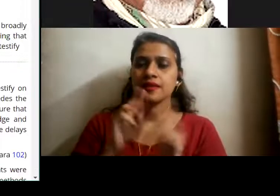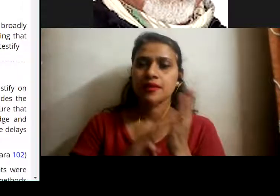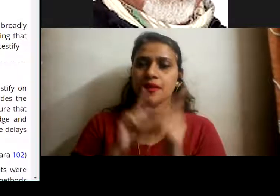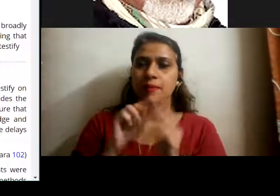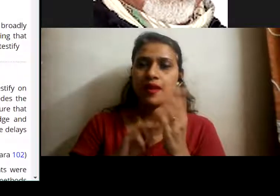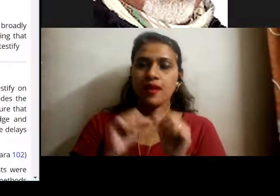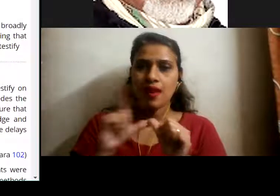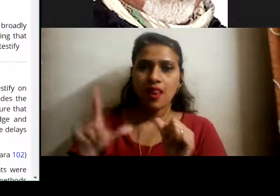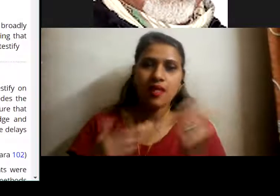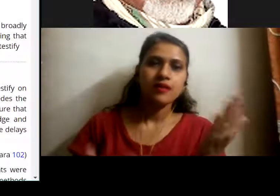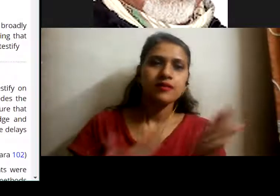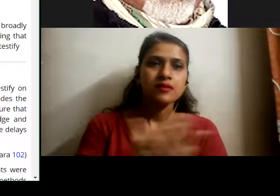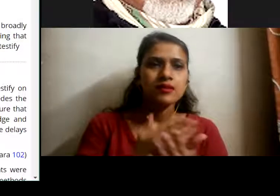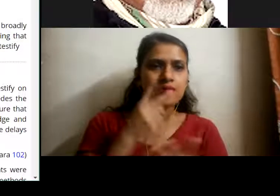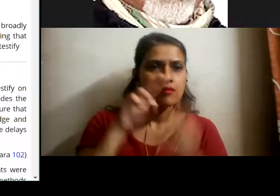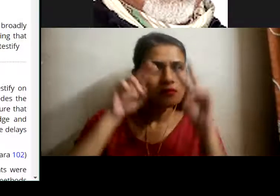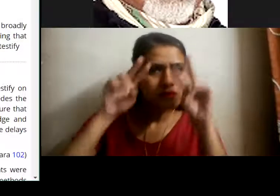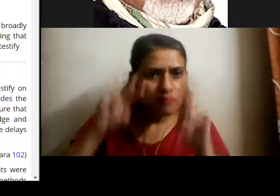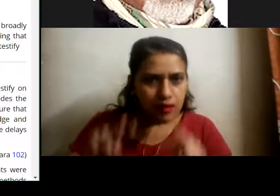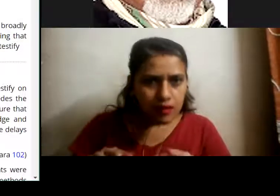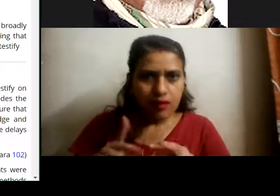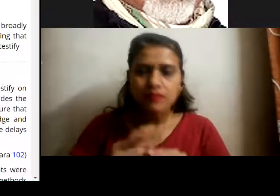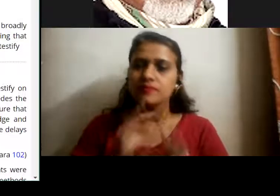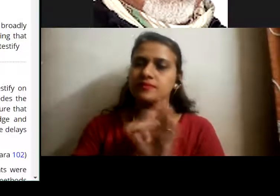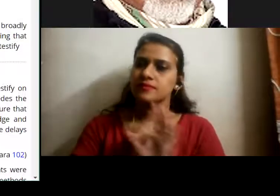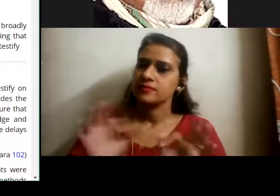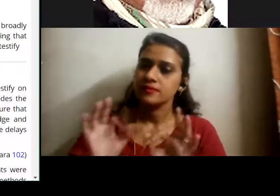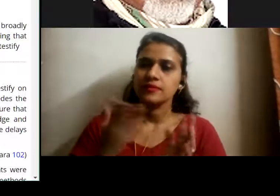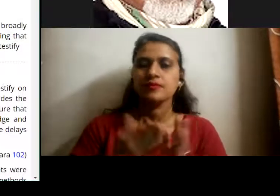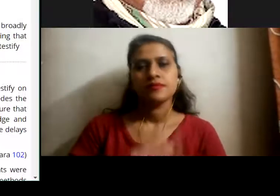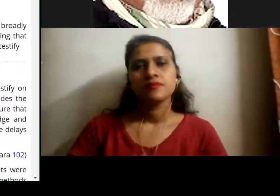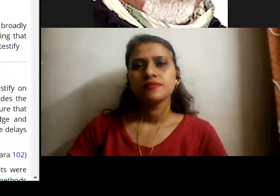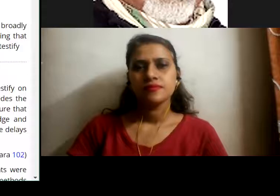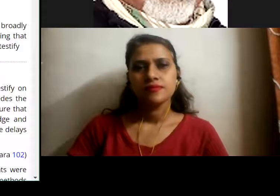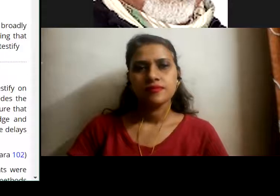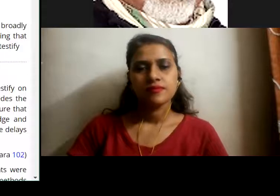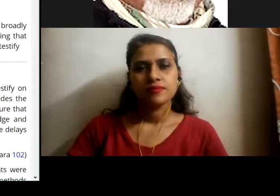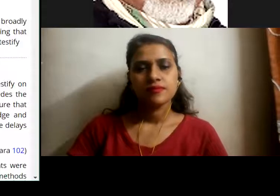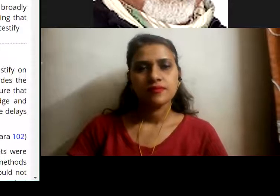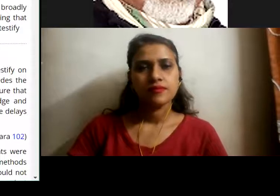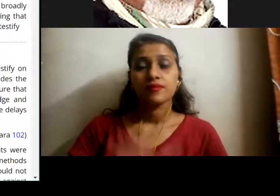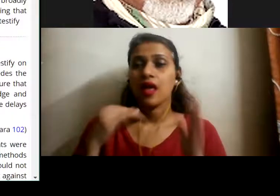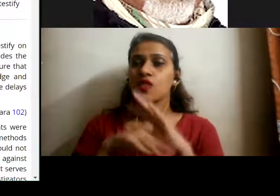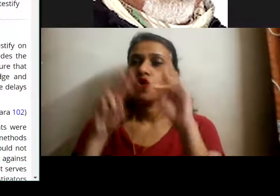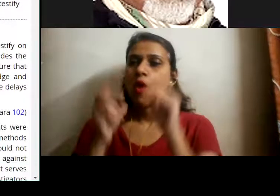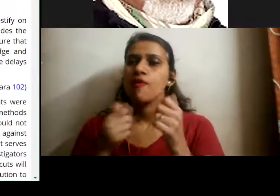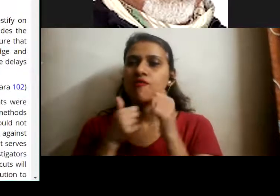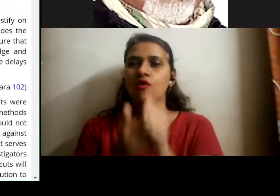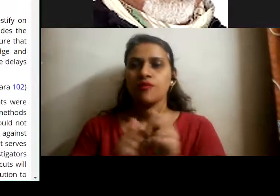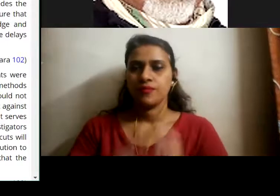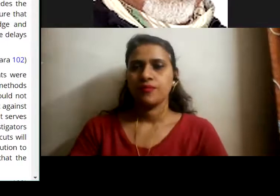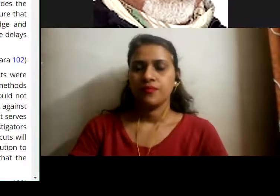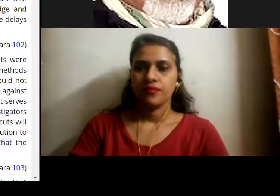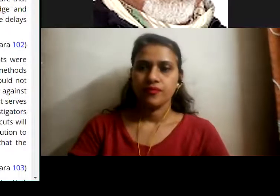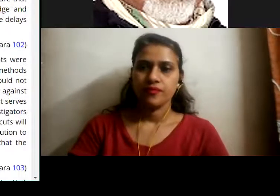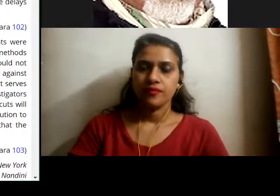against self-imprisonment, and here what was held in the given case also is given under the topic as well, as we can see here.